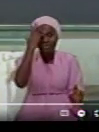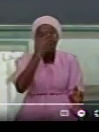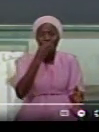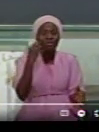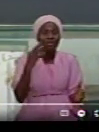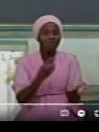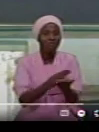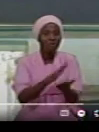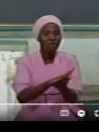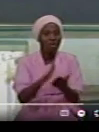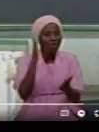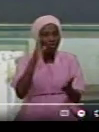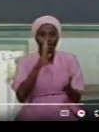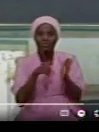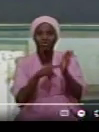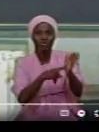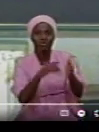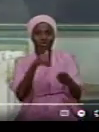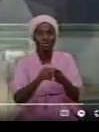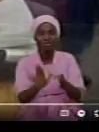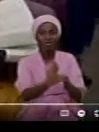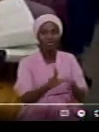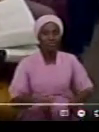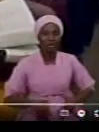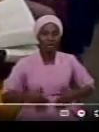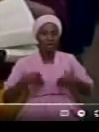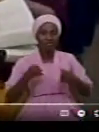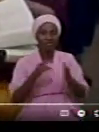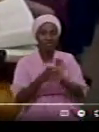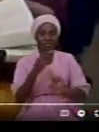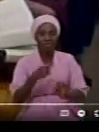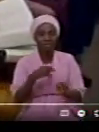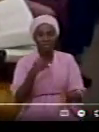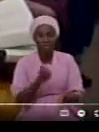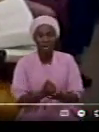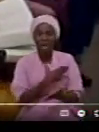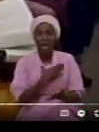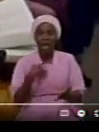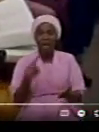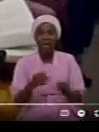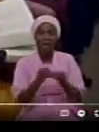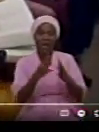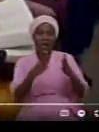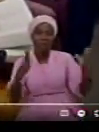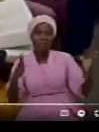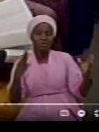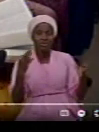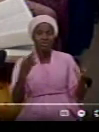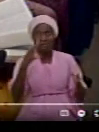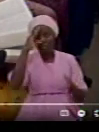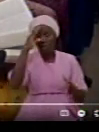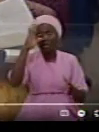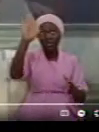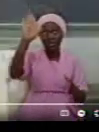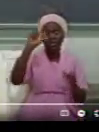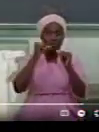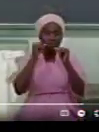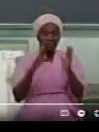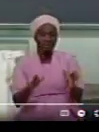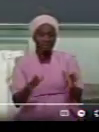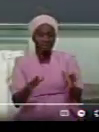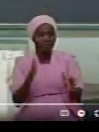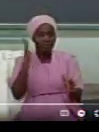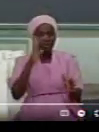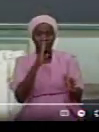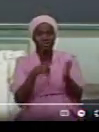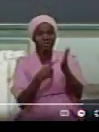will be manifested in your life in Jesus' name. And the abundance of his blessing will be